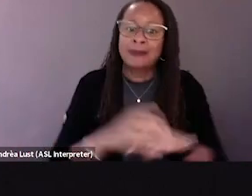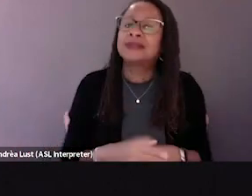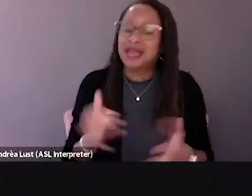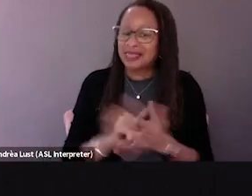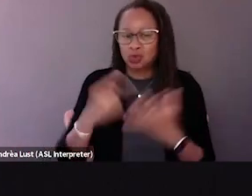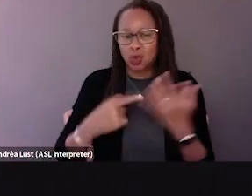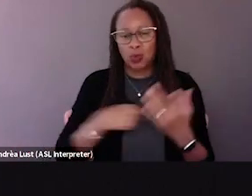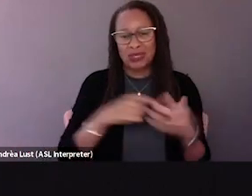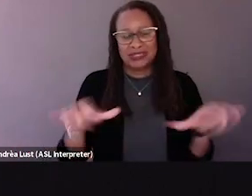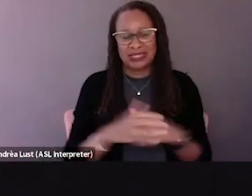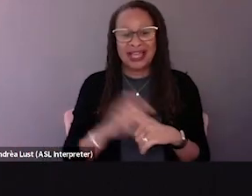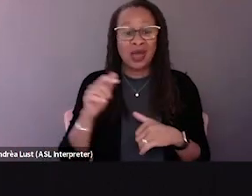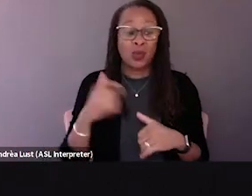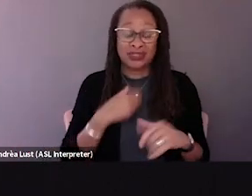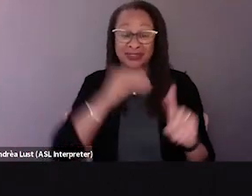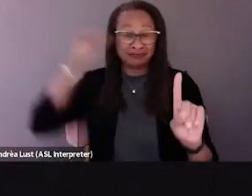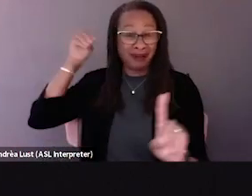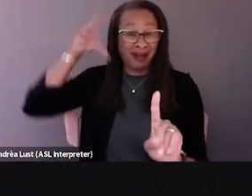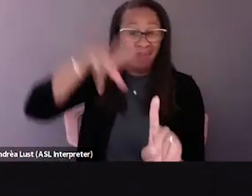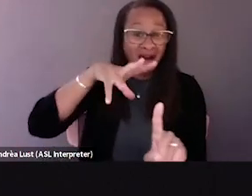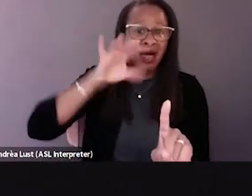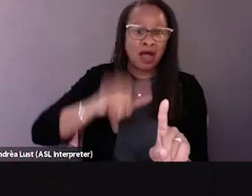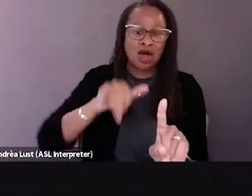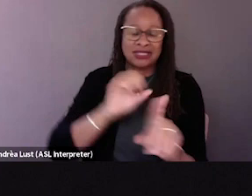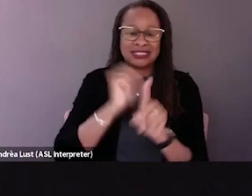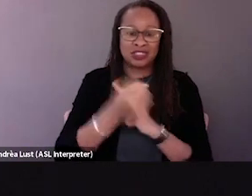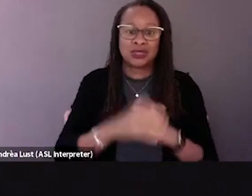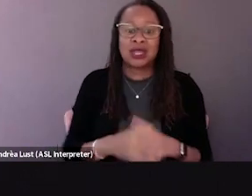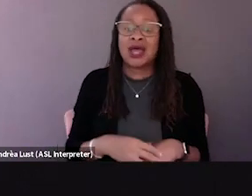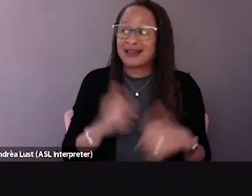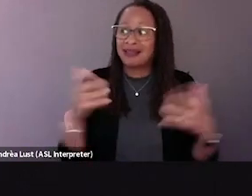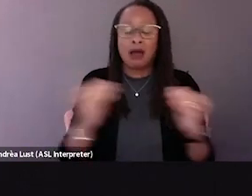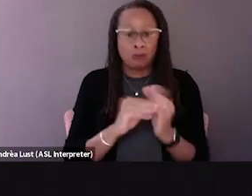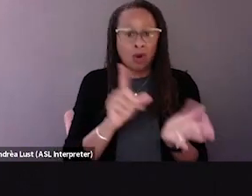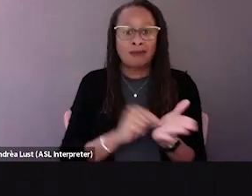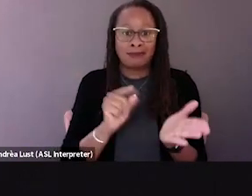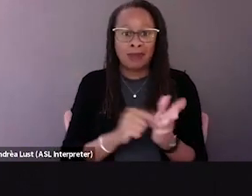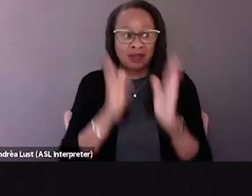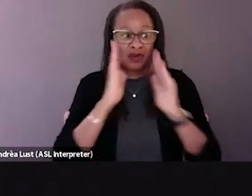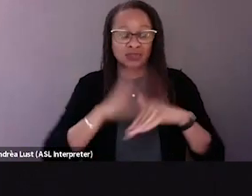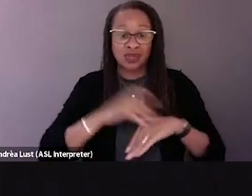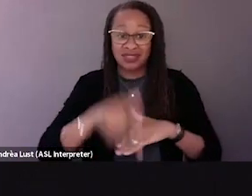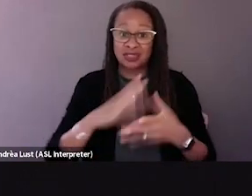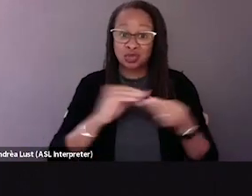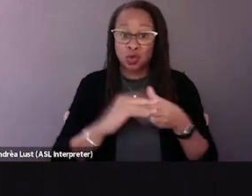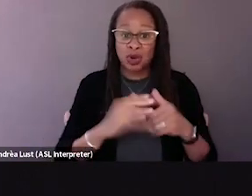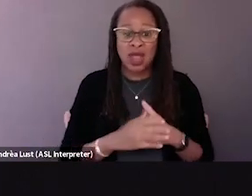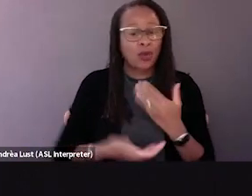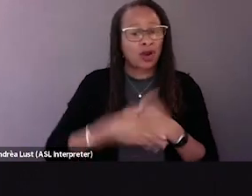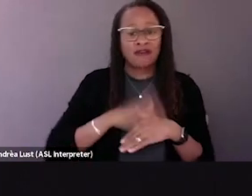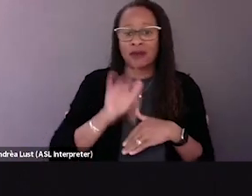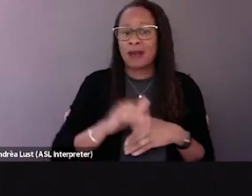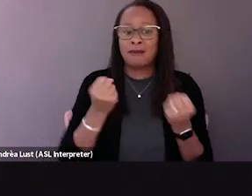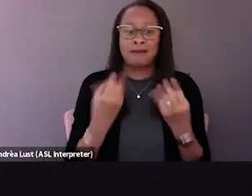on, and this case got so much publicity, not just from the folks to my left and right, but we were covered by multiple